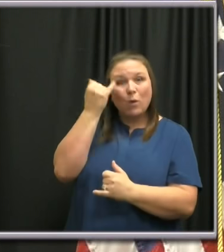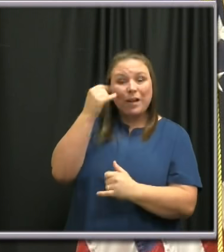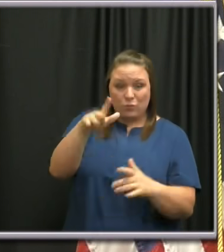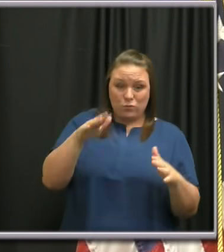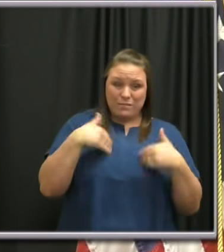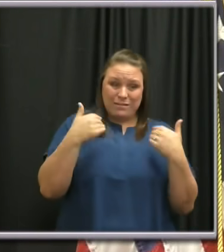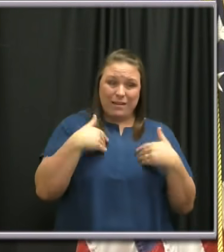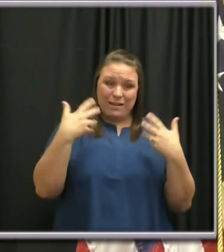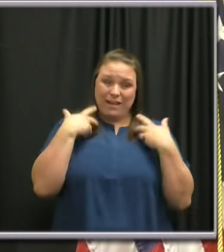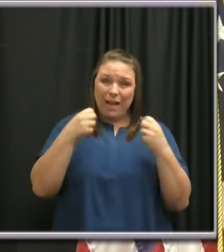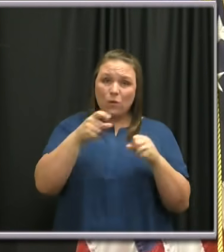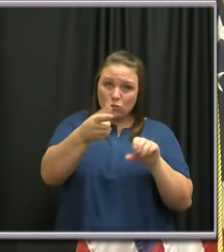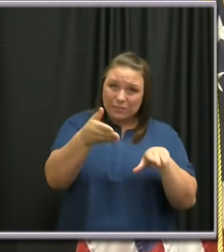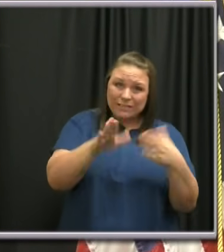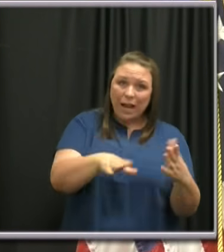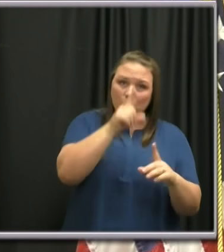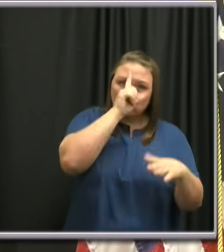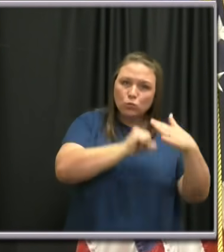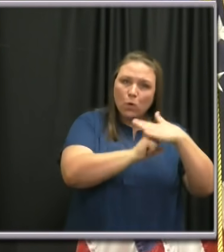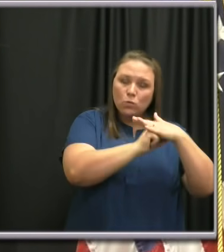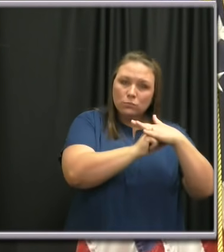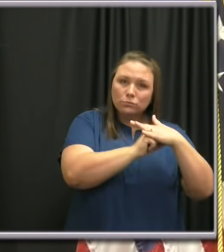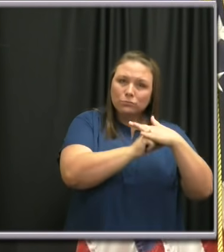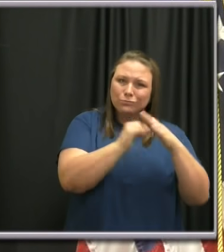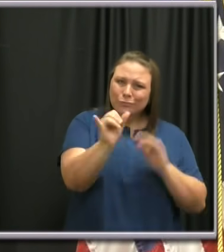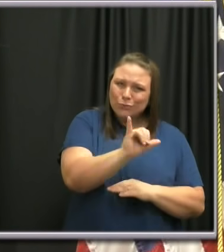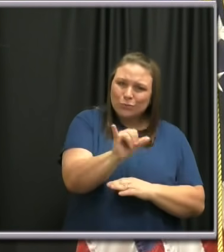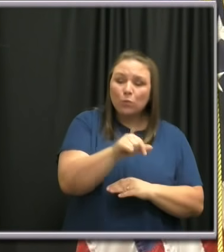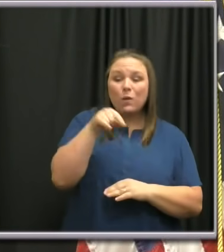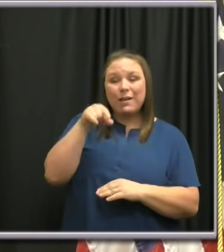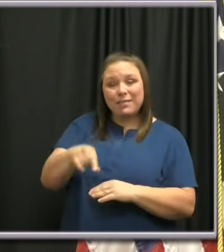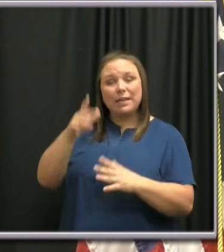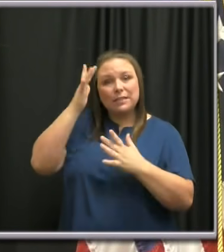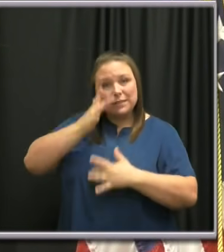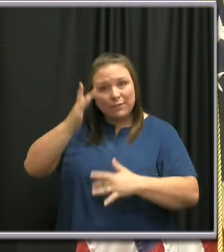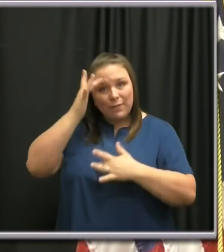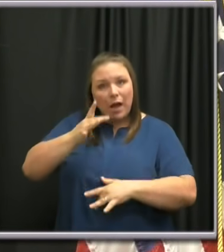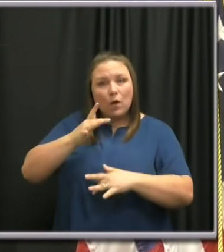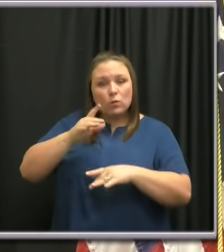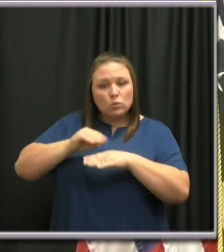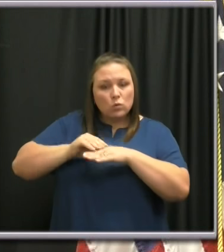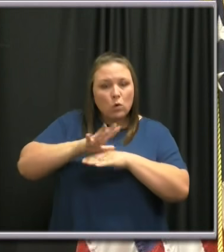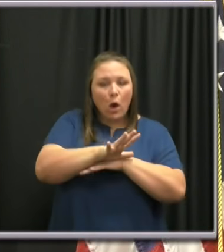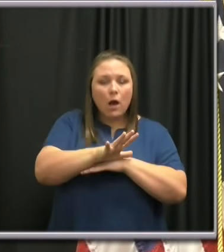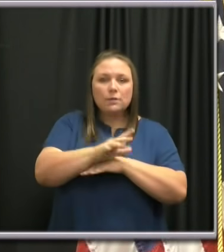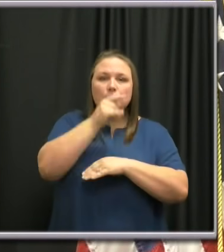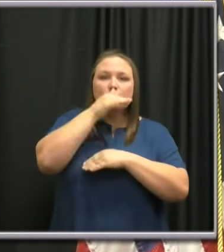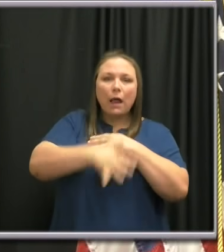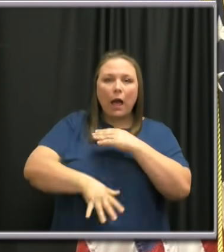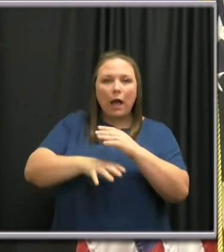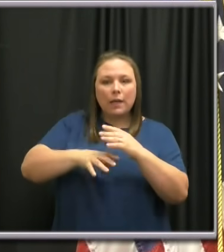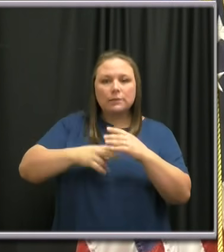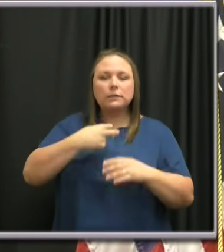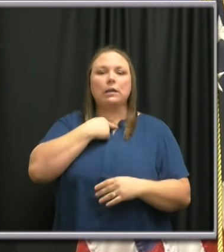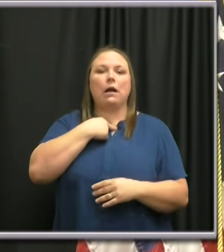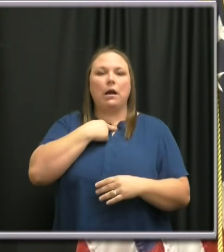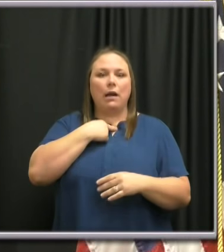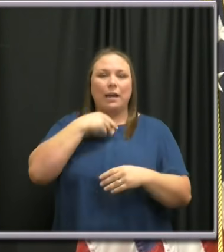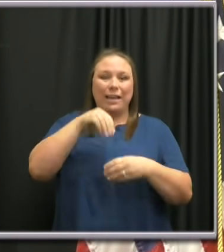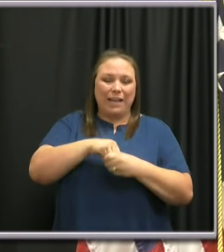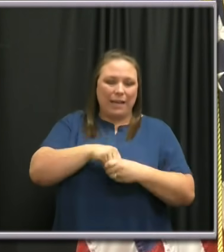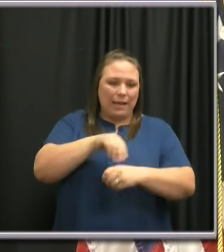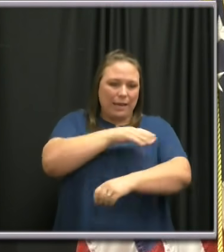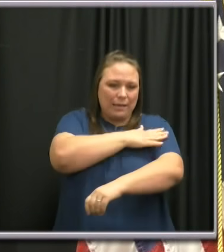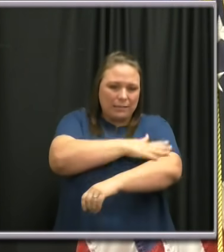and healthy, you can die of strokes. The virus is causing unusual clotting in both the veins and arteries, something we've not seen